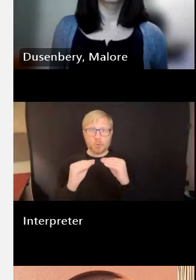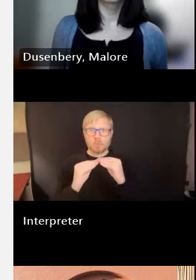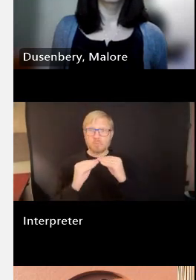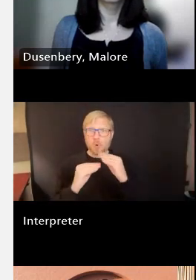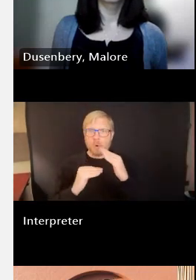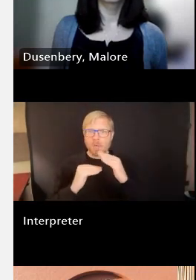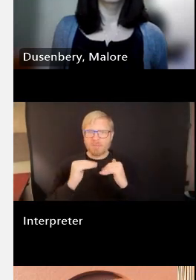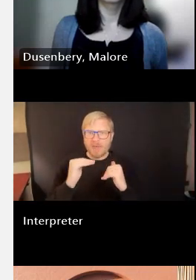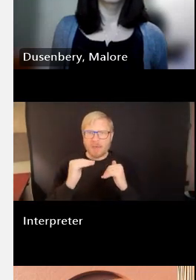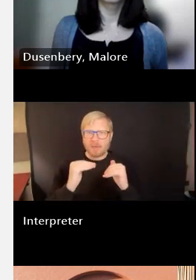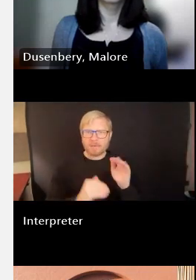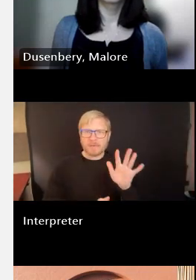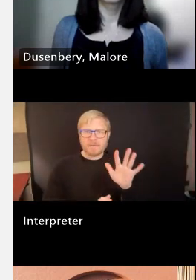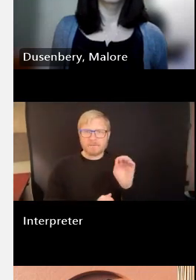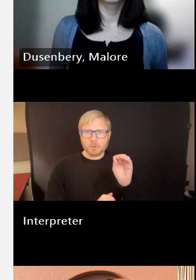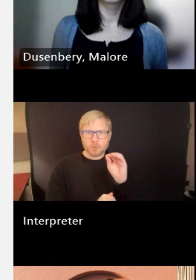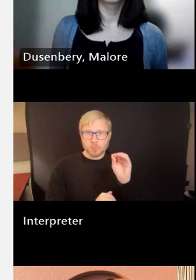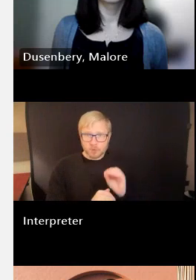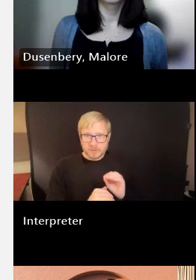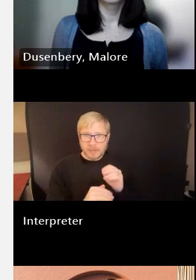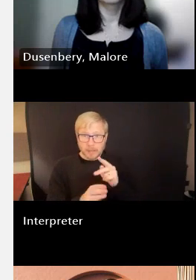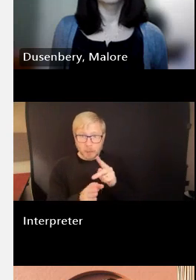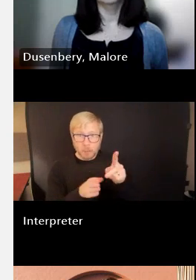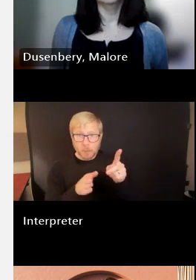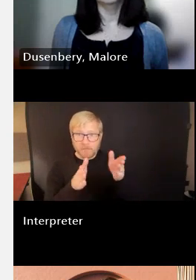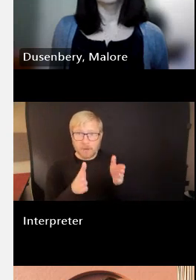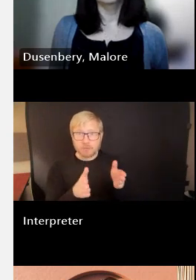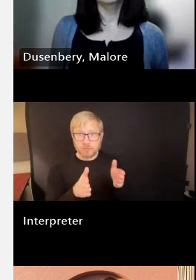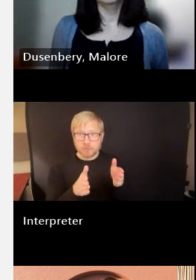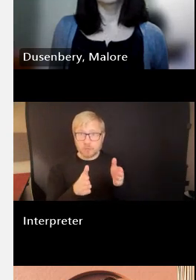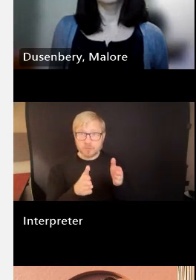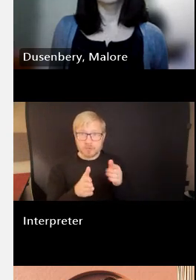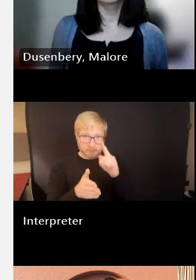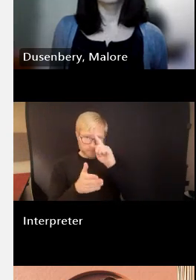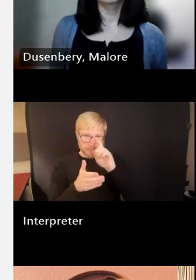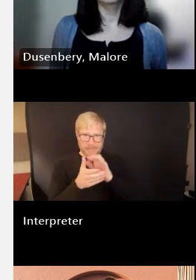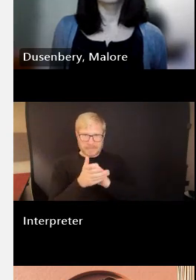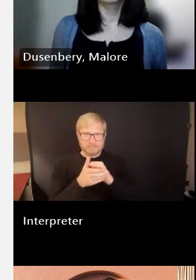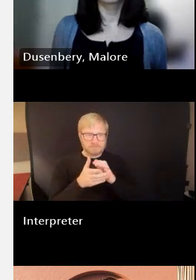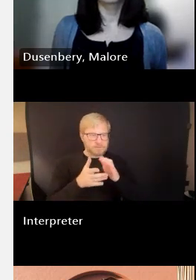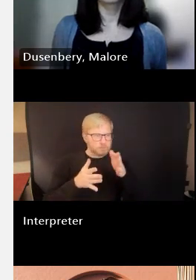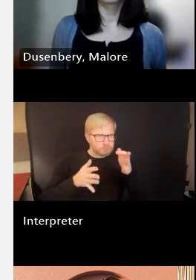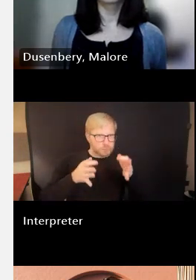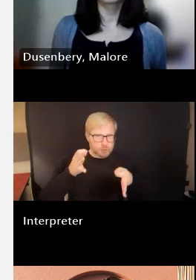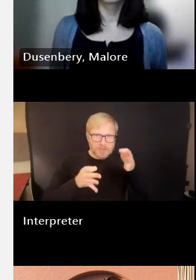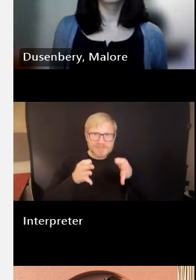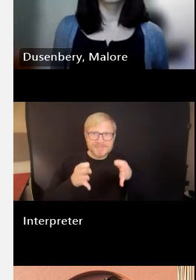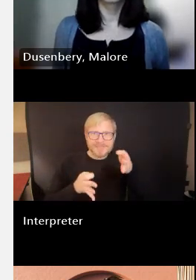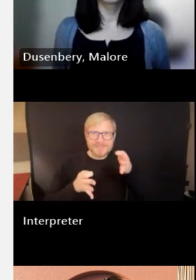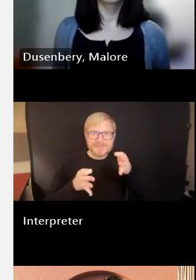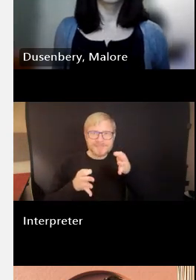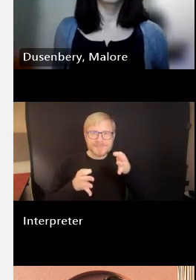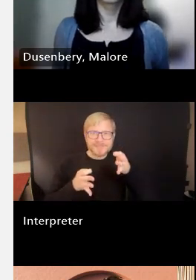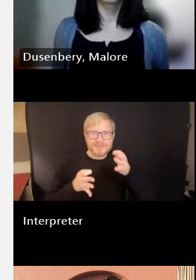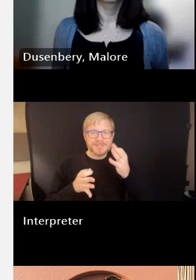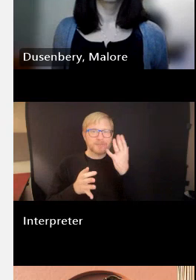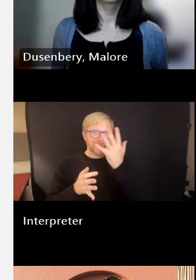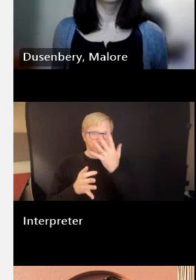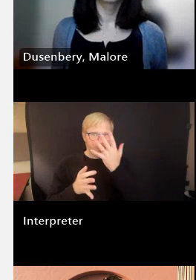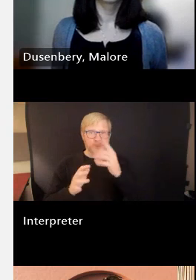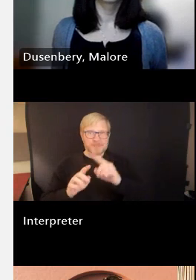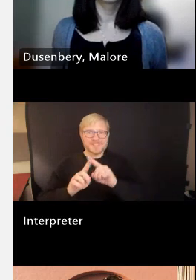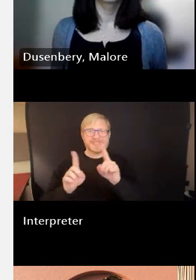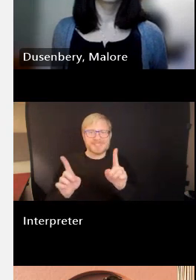justice looks different for people. And then few survivors said that that's not surprising to me, because I think,